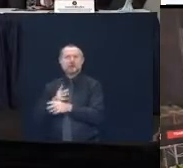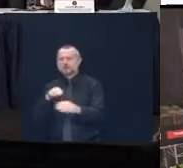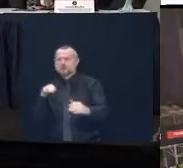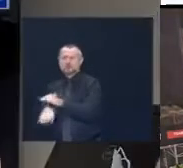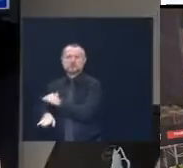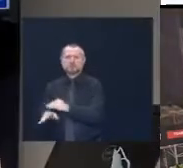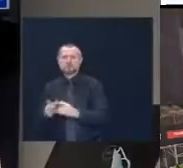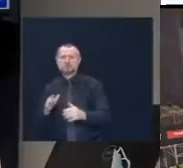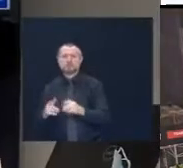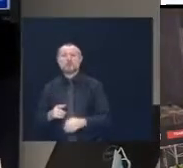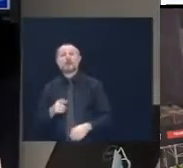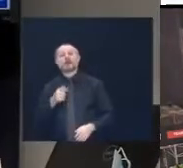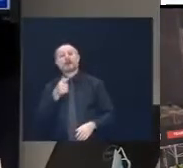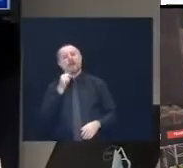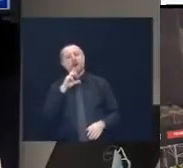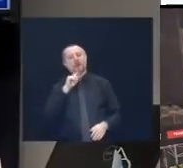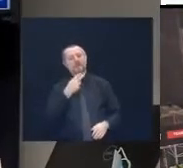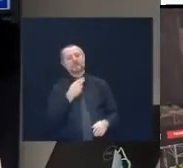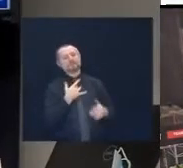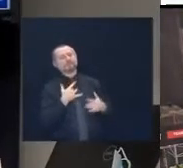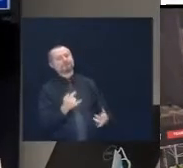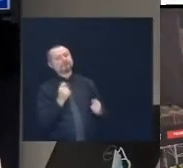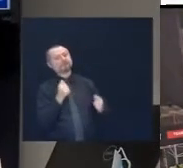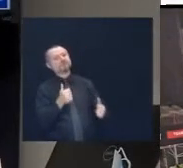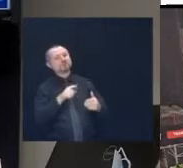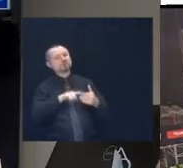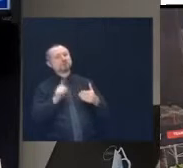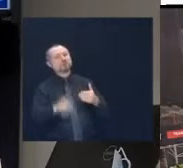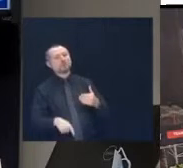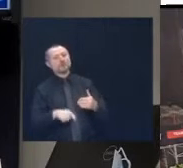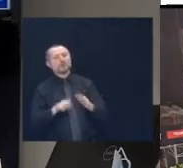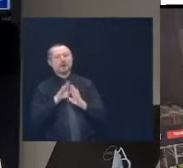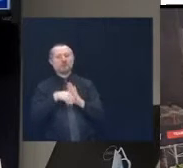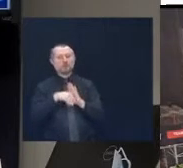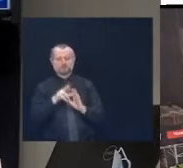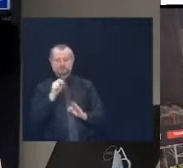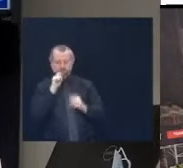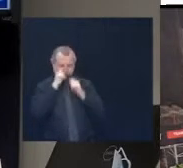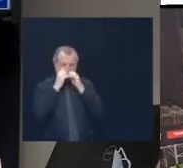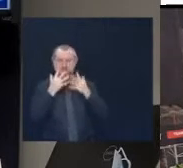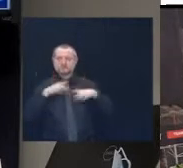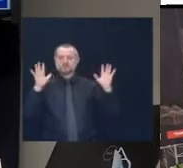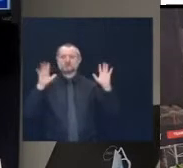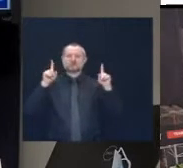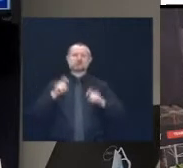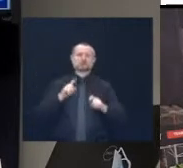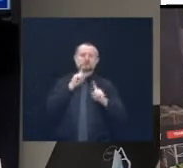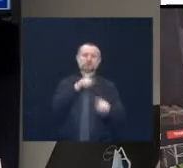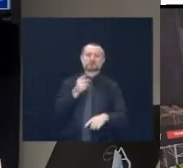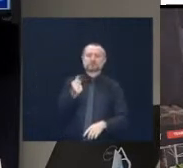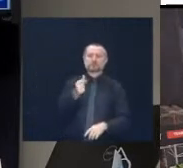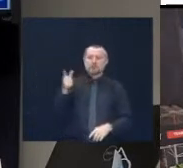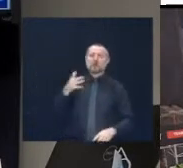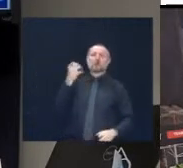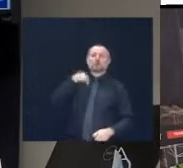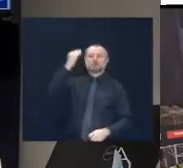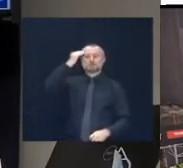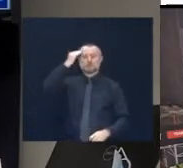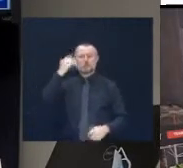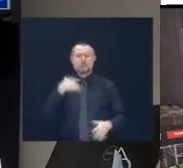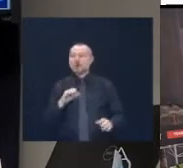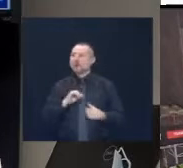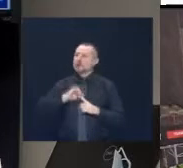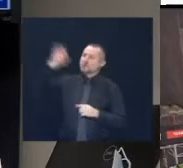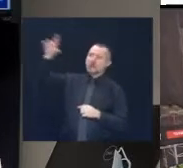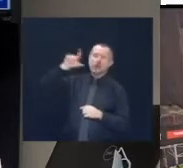as you can see everybody on the right hand side of your screen we're taking a live look at Time Square in New York City while listening in to Governor Andrew Cuomo's latest covid-19 update as